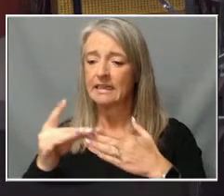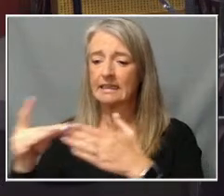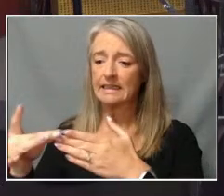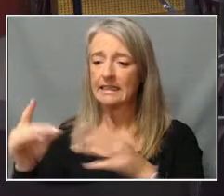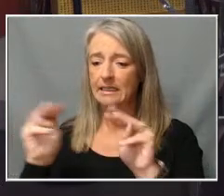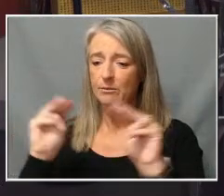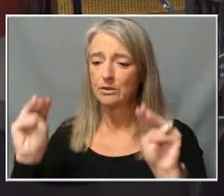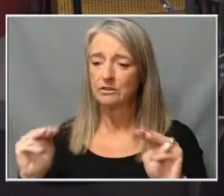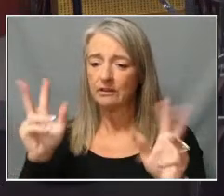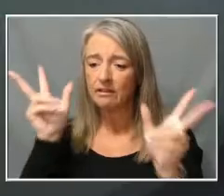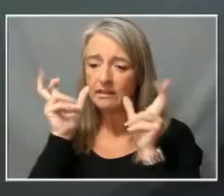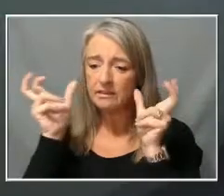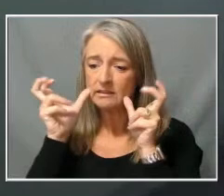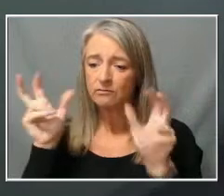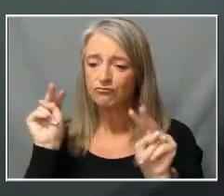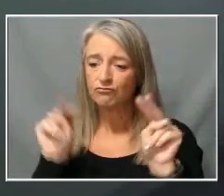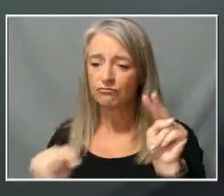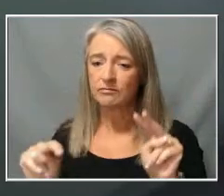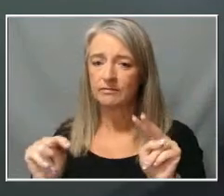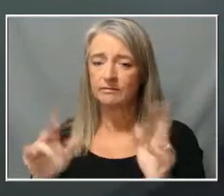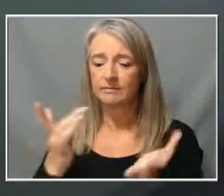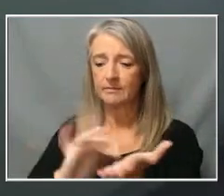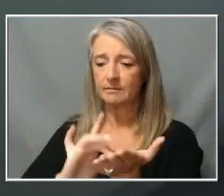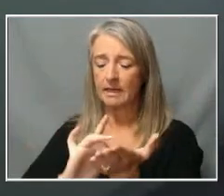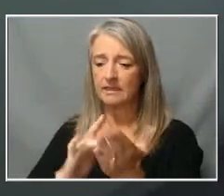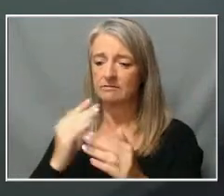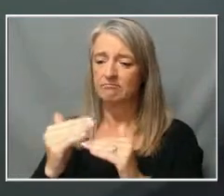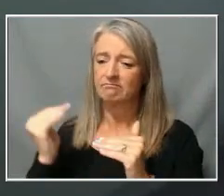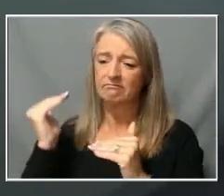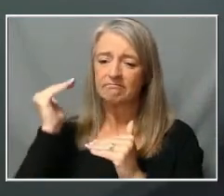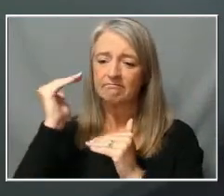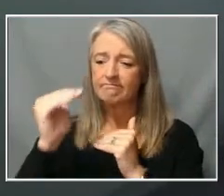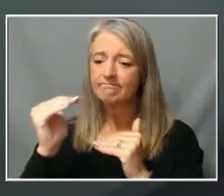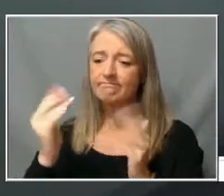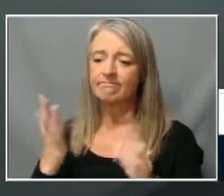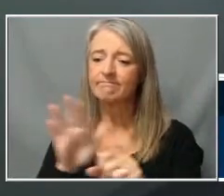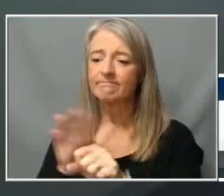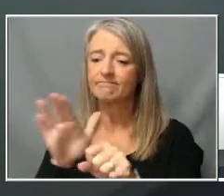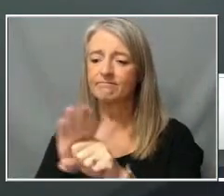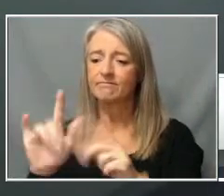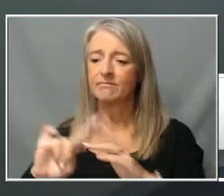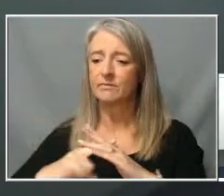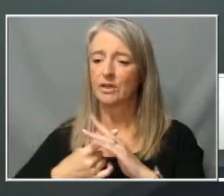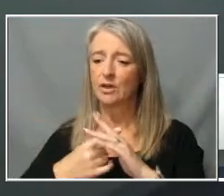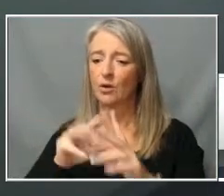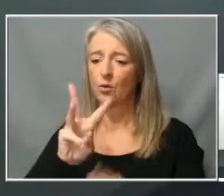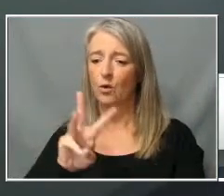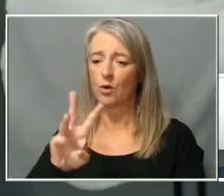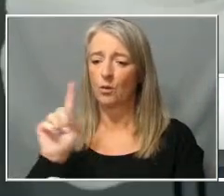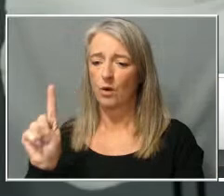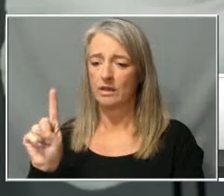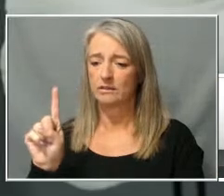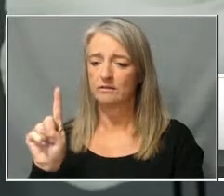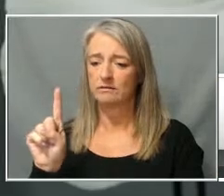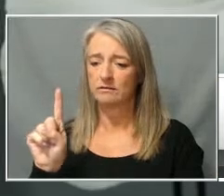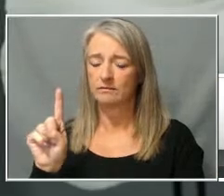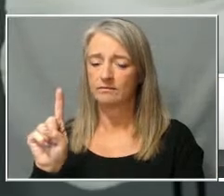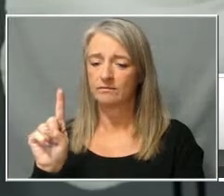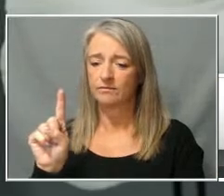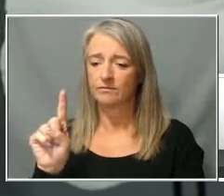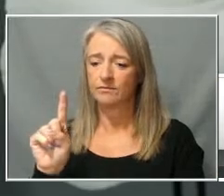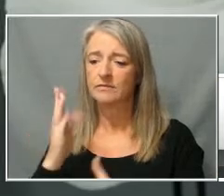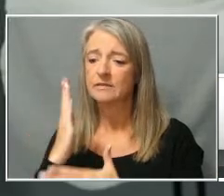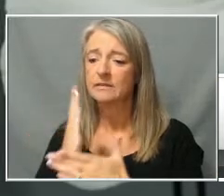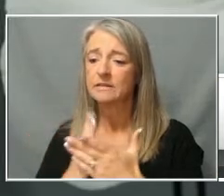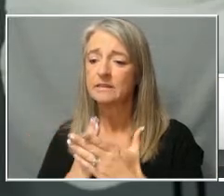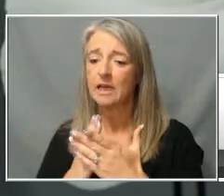take a listen and a look. Medicine had advanced enough by the beginning of World War I and throughout World War I. Some of these wounds